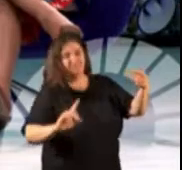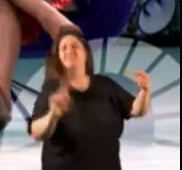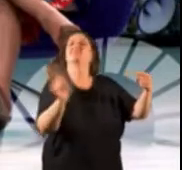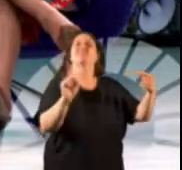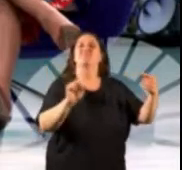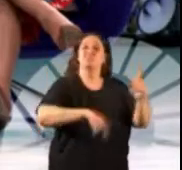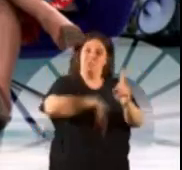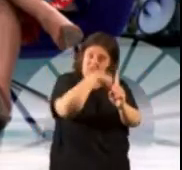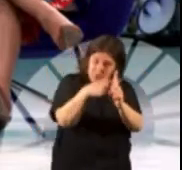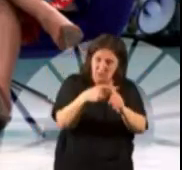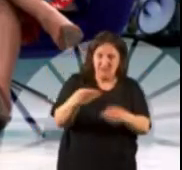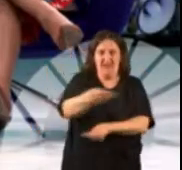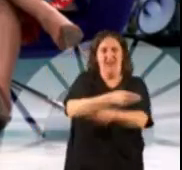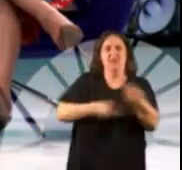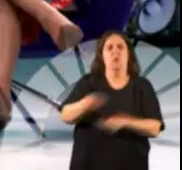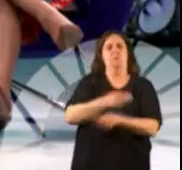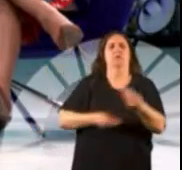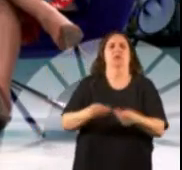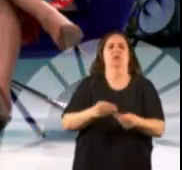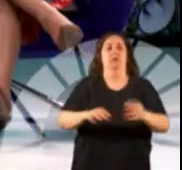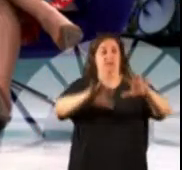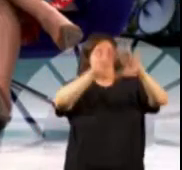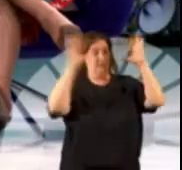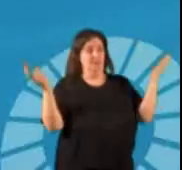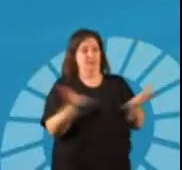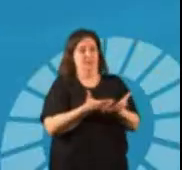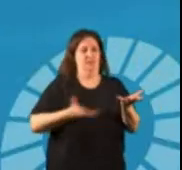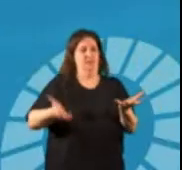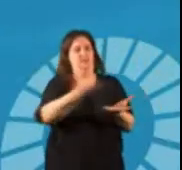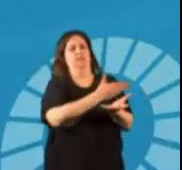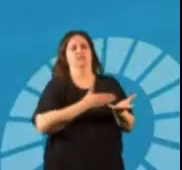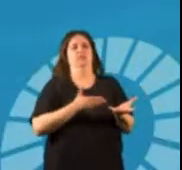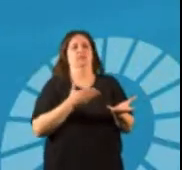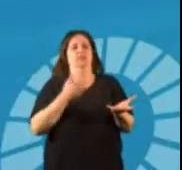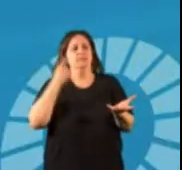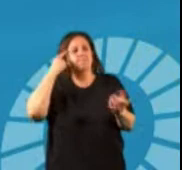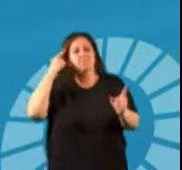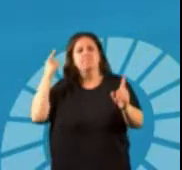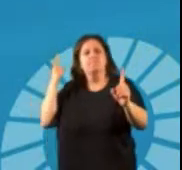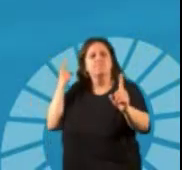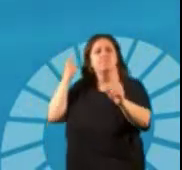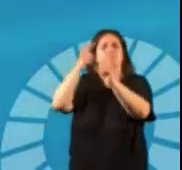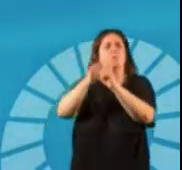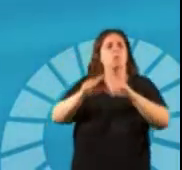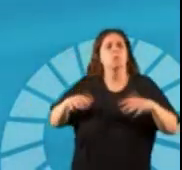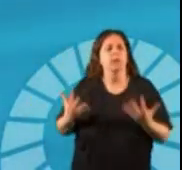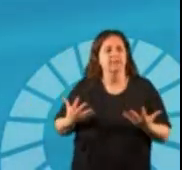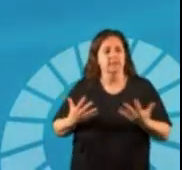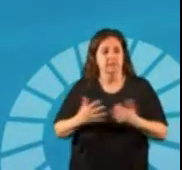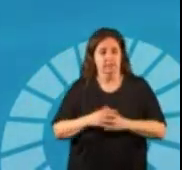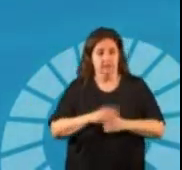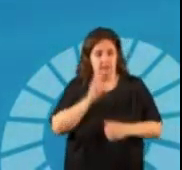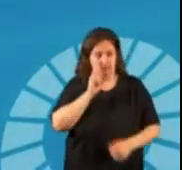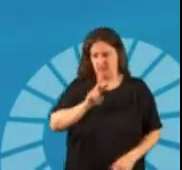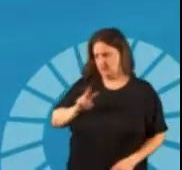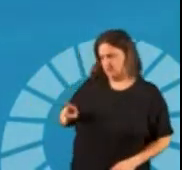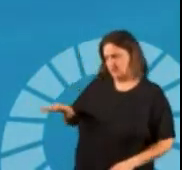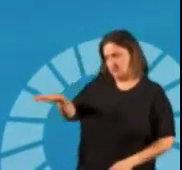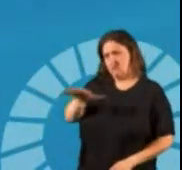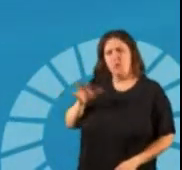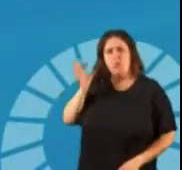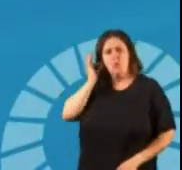gender parity in secondary schools, preventing child marriage and gender-based violence, eliminating discrimination in the